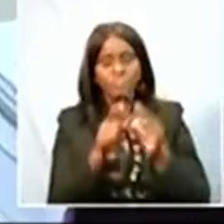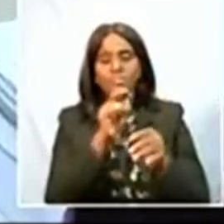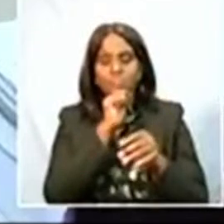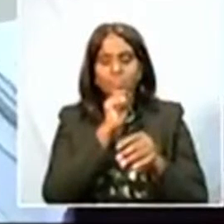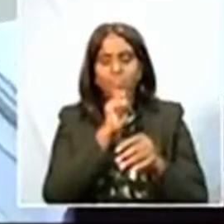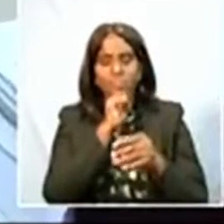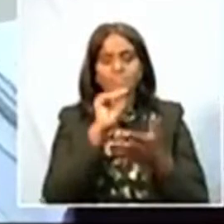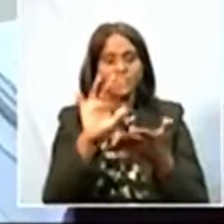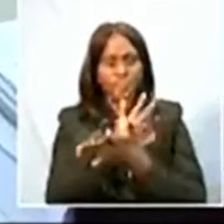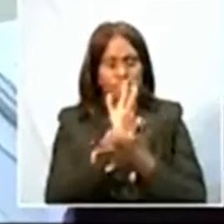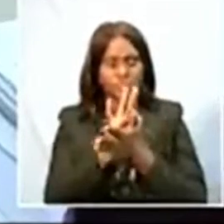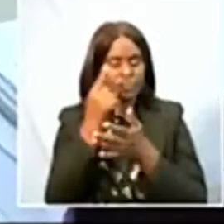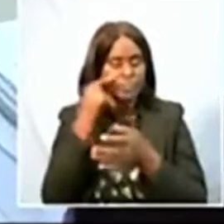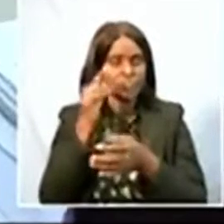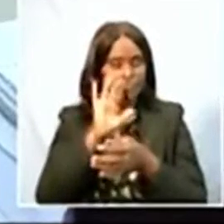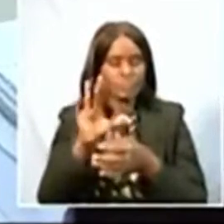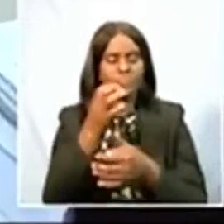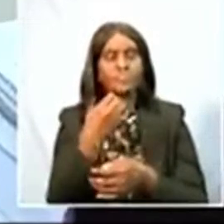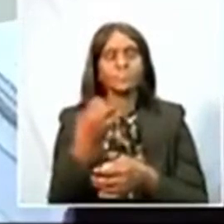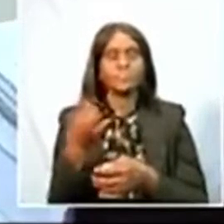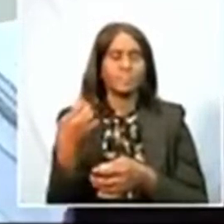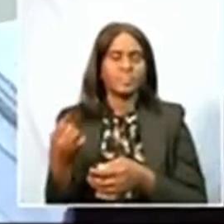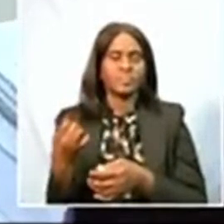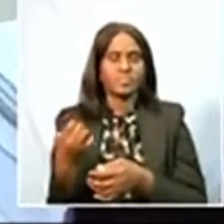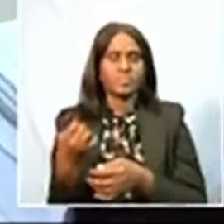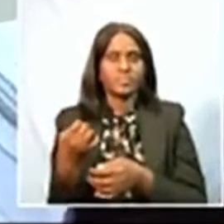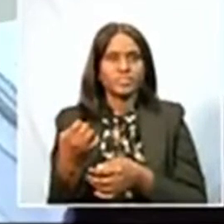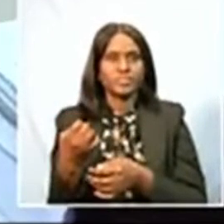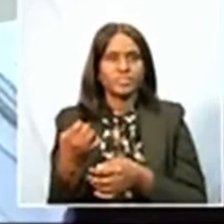ownership documents for equipment.